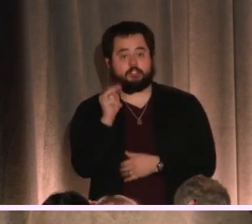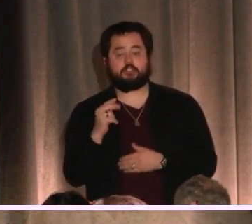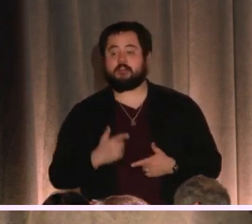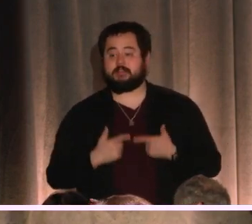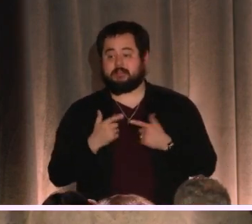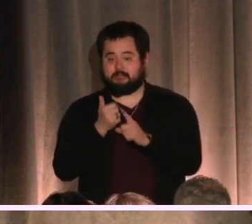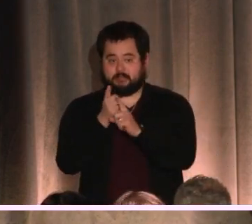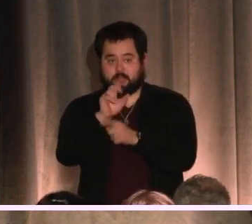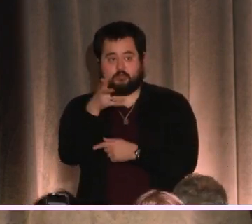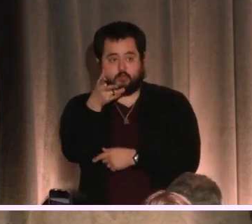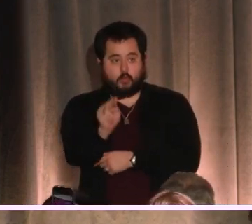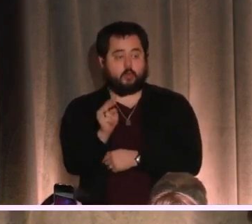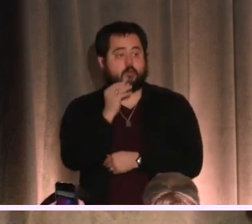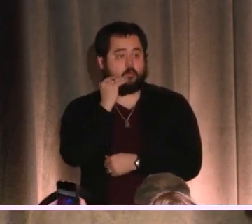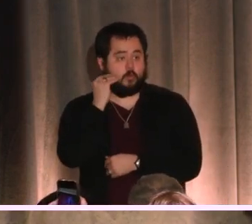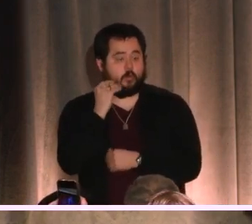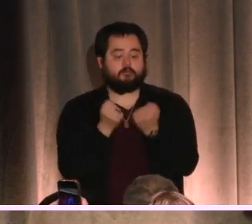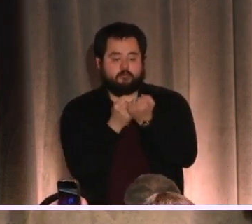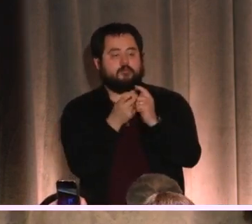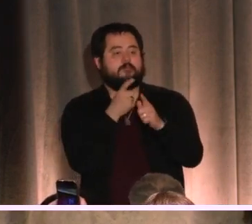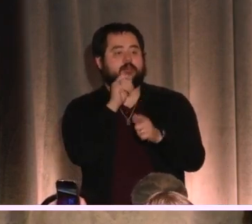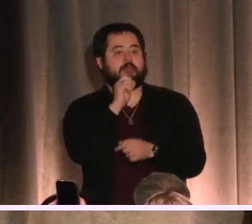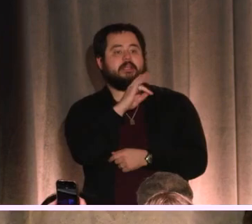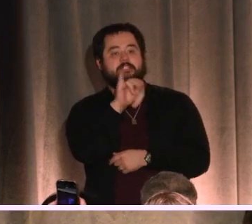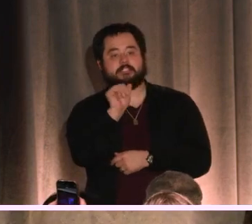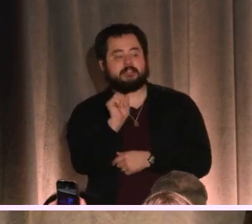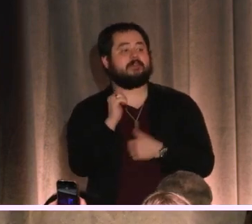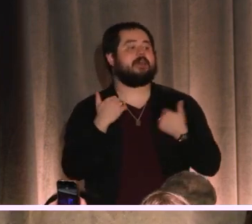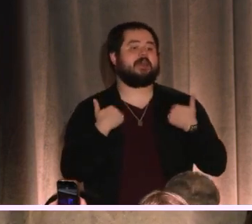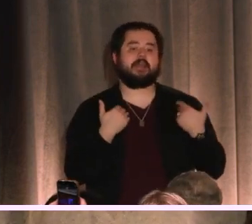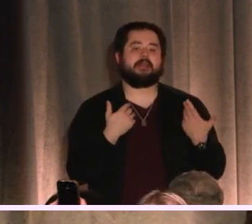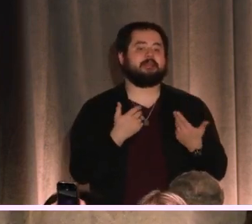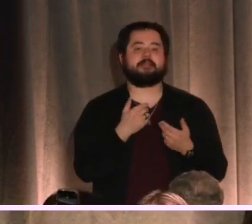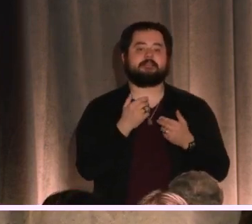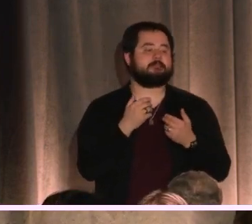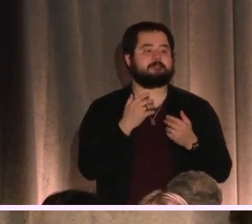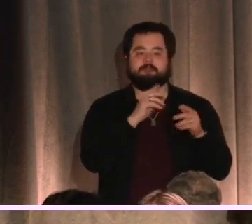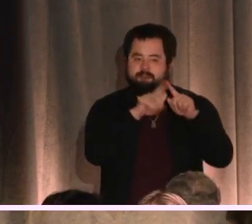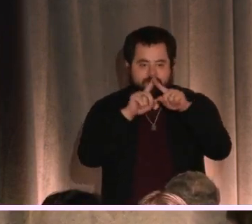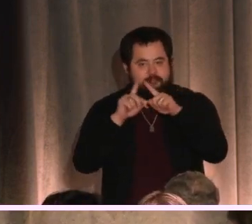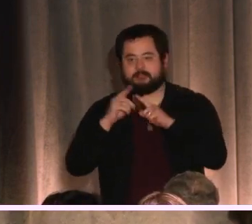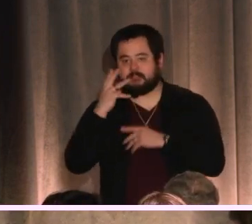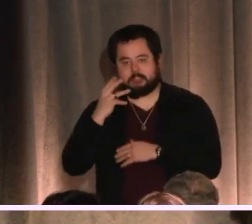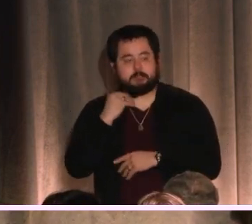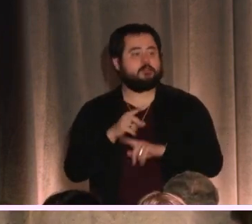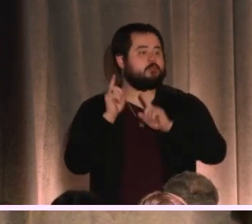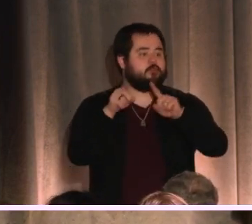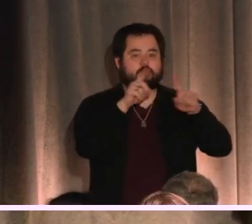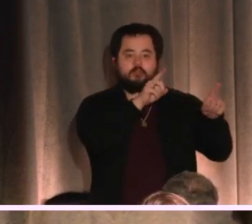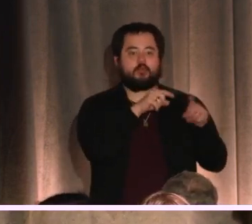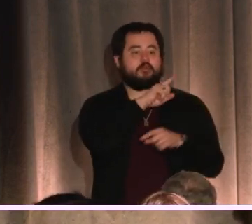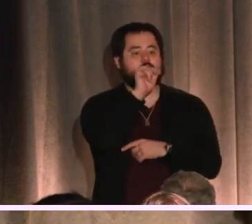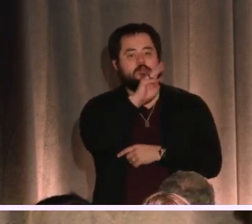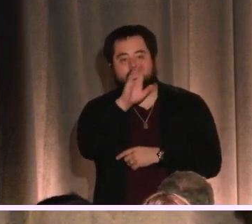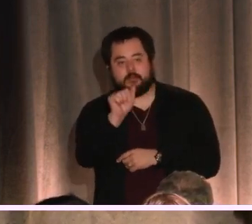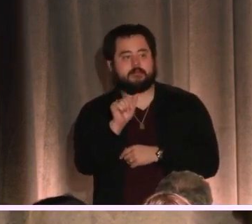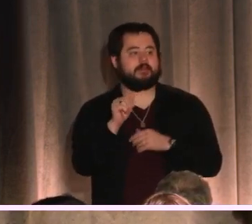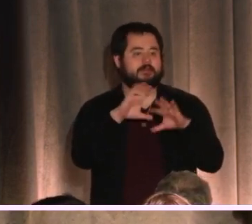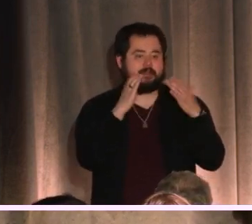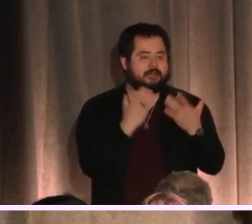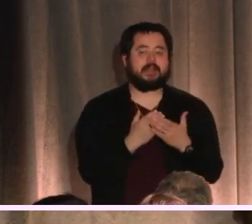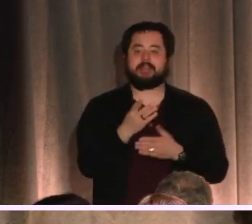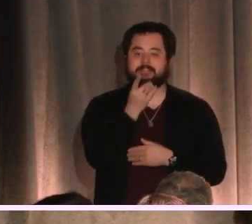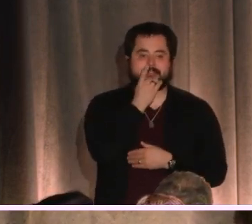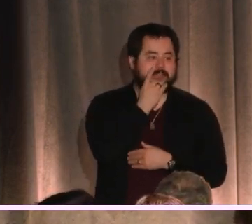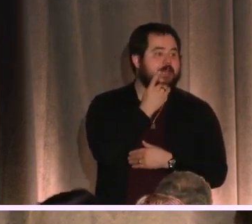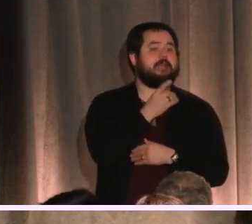and supports enriching experiences. From attending sporting events to Zumba classes, dining out or relaxing at home,